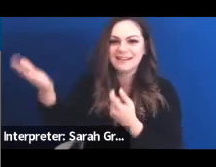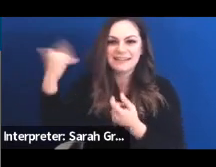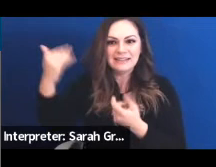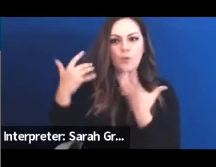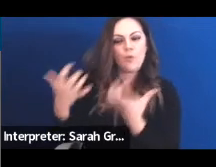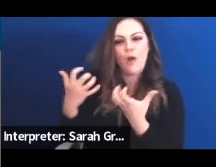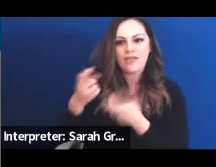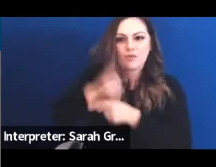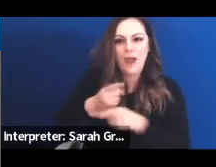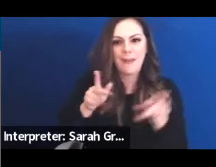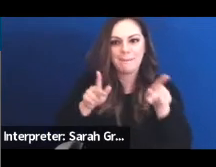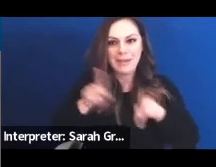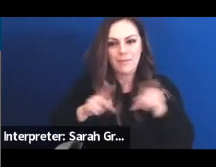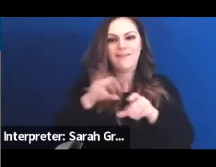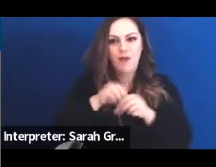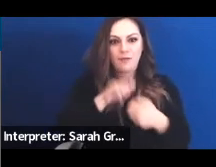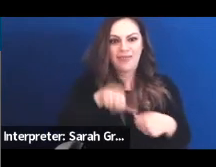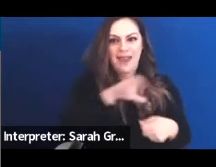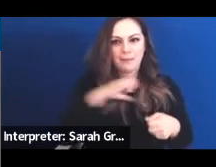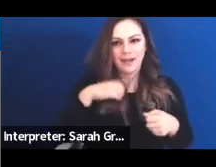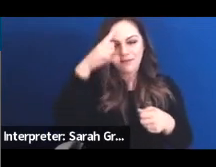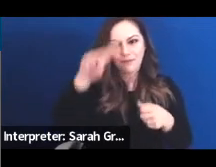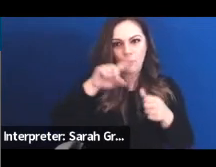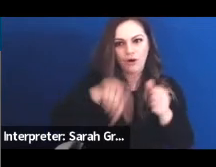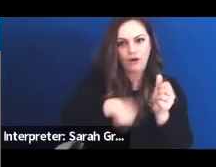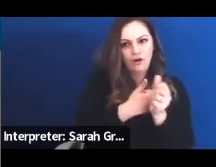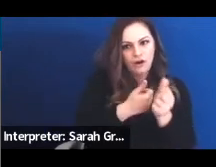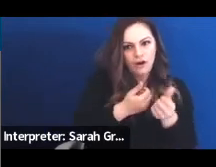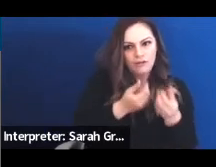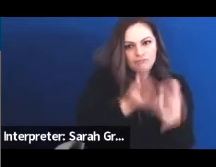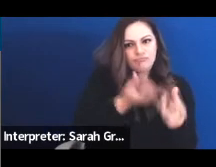in those seats to inform the campaign strategy. Next slide, Michelle.